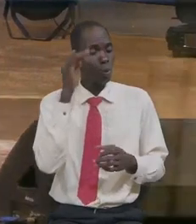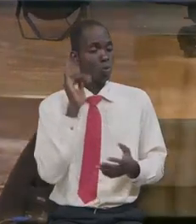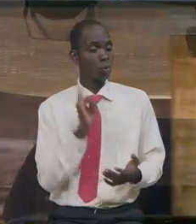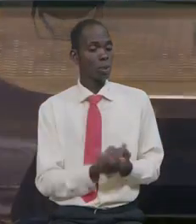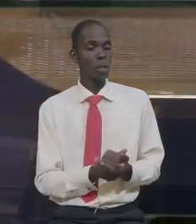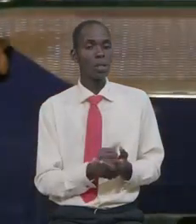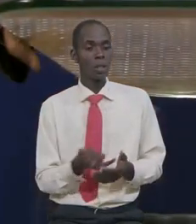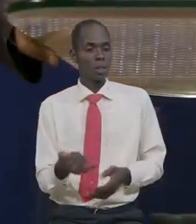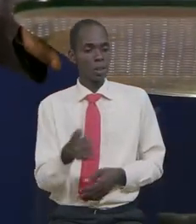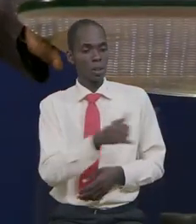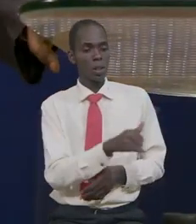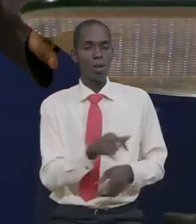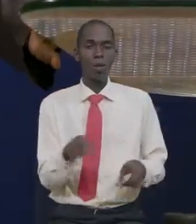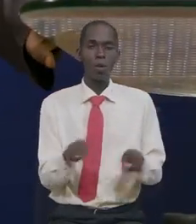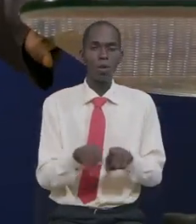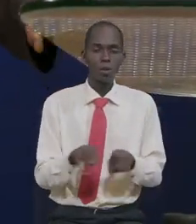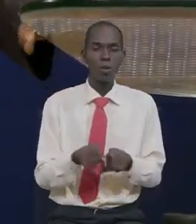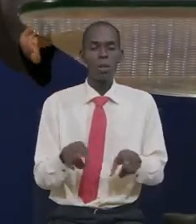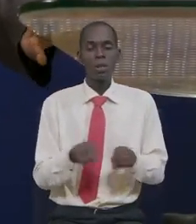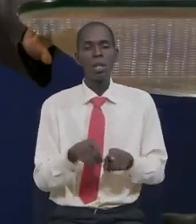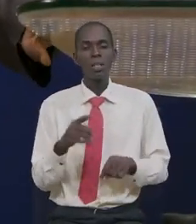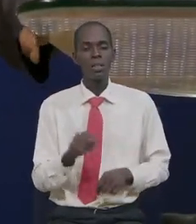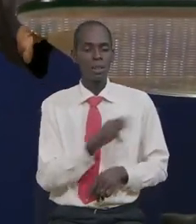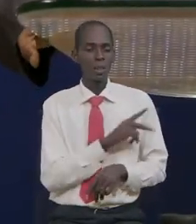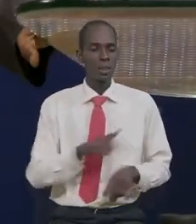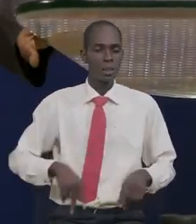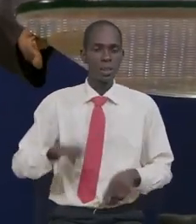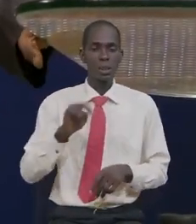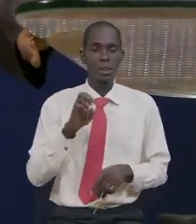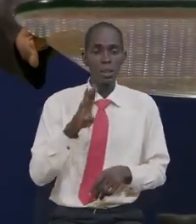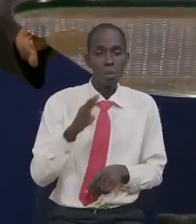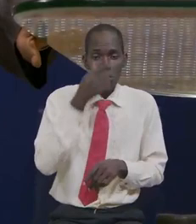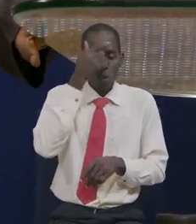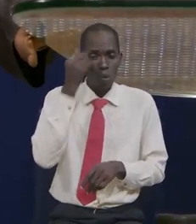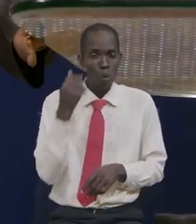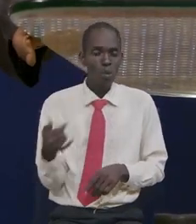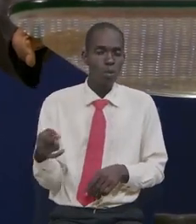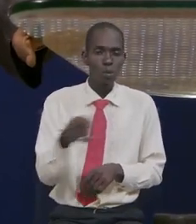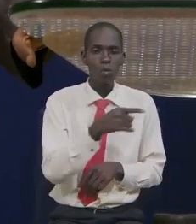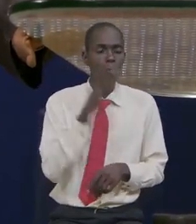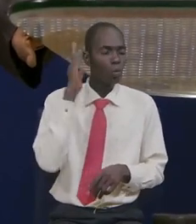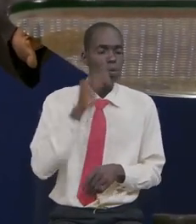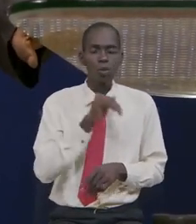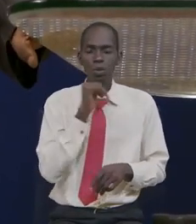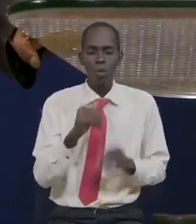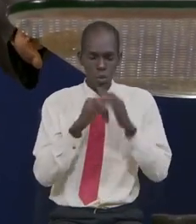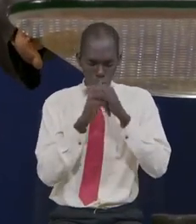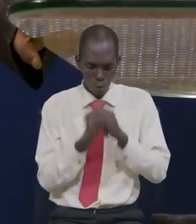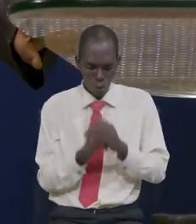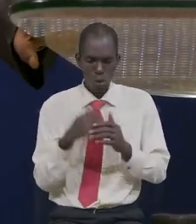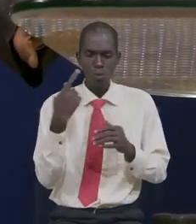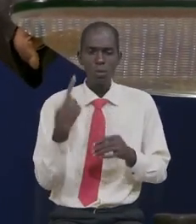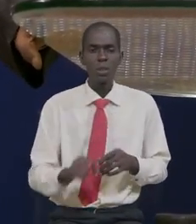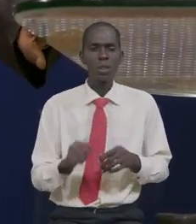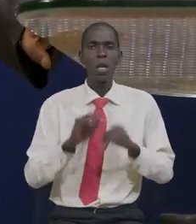like Nebuchadnezzar, because you will not worship the idol of fashion and the